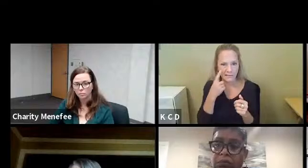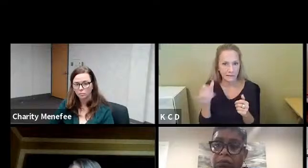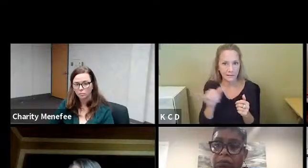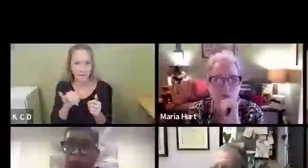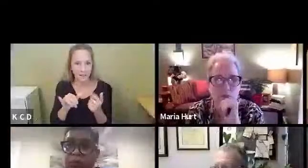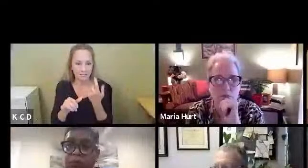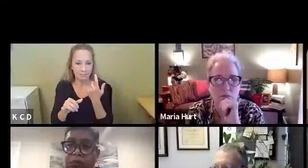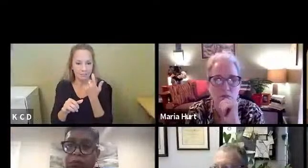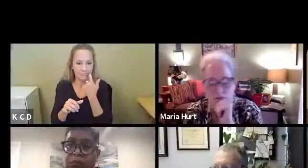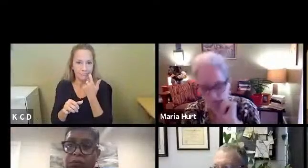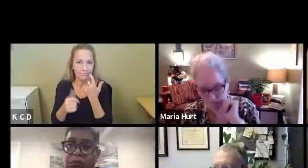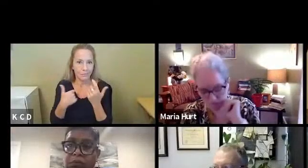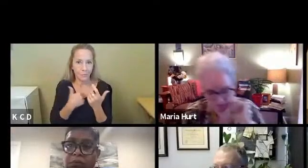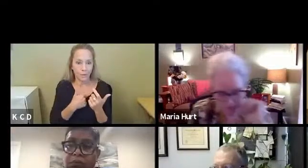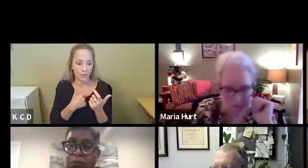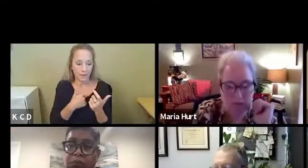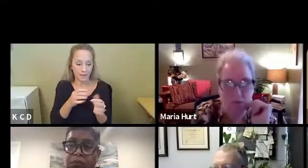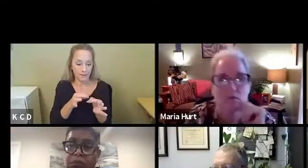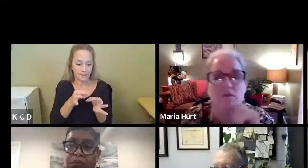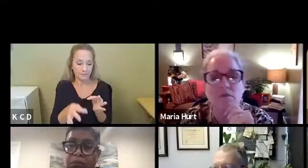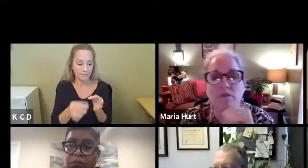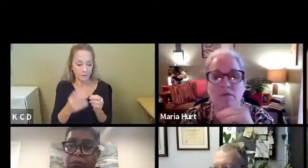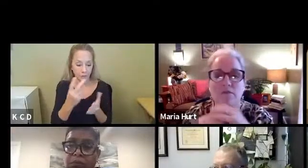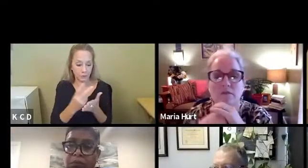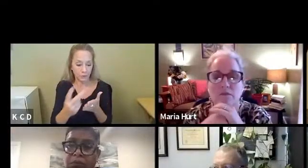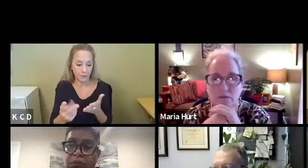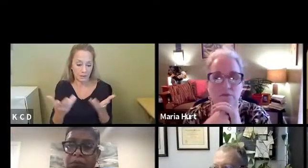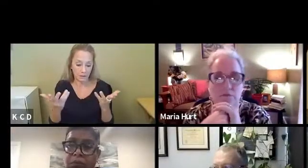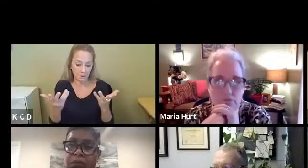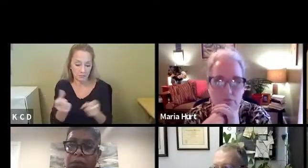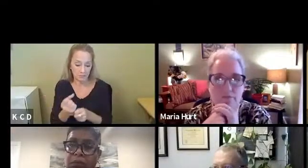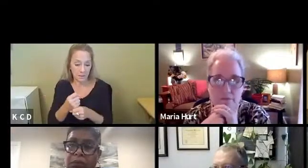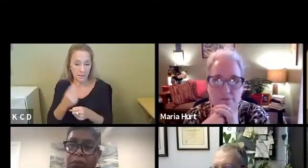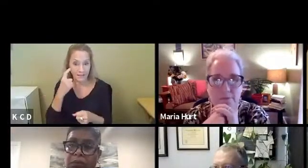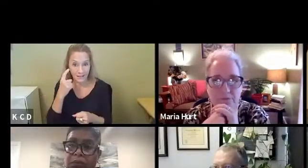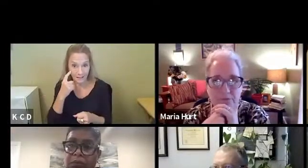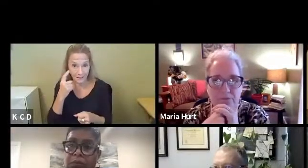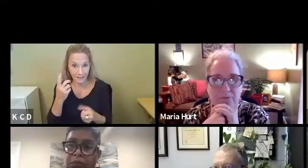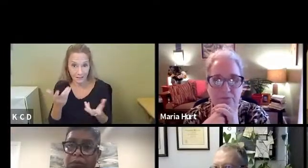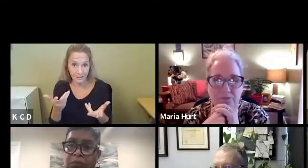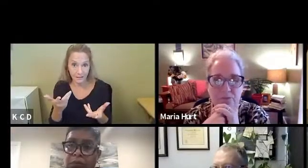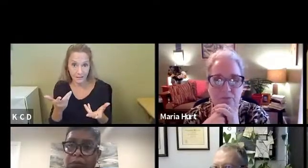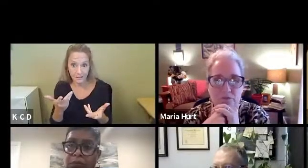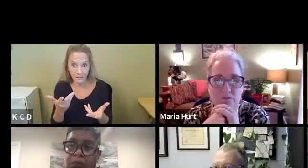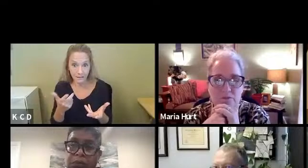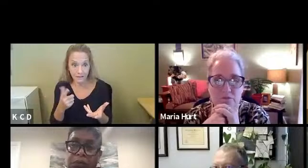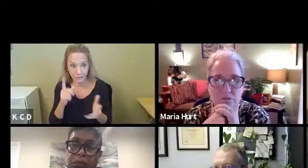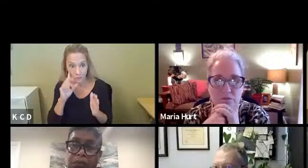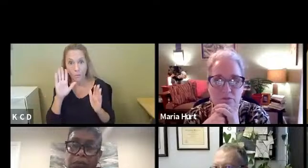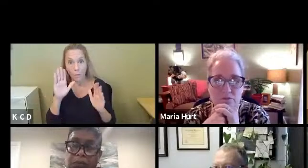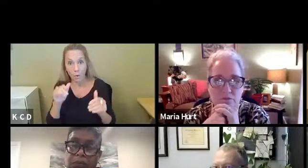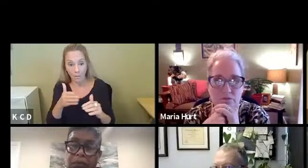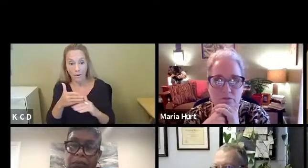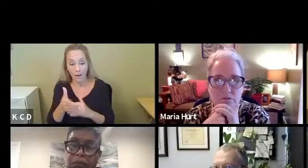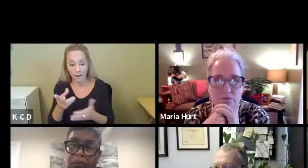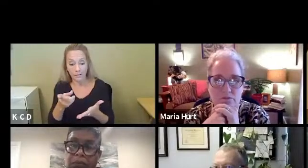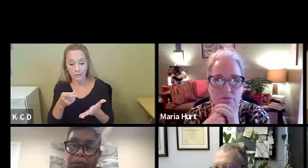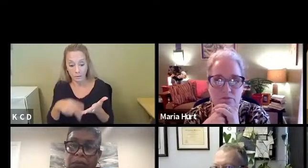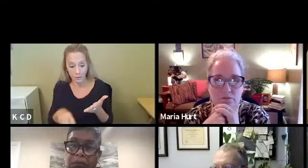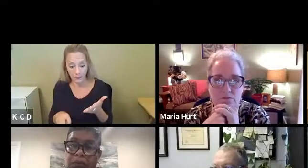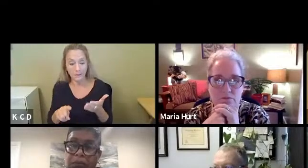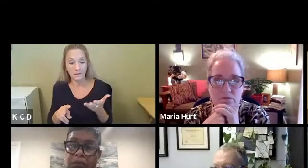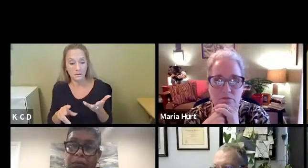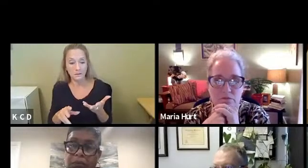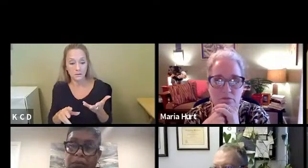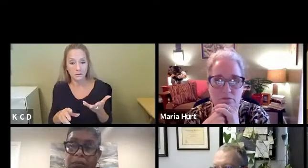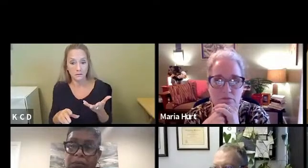that we just extended. So just from a logical standpoint, again, with your expressed hope that the first one would not